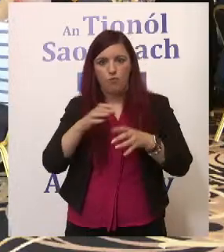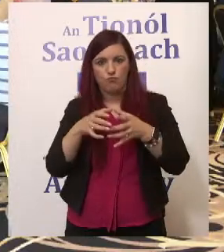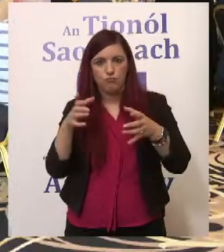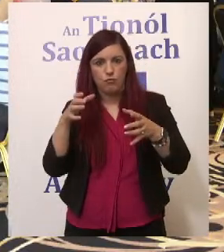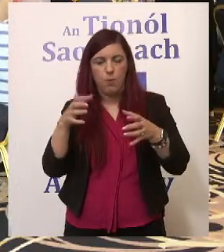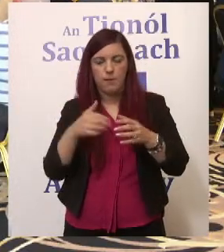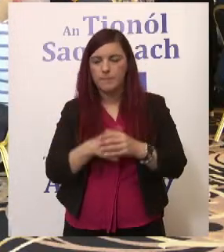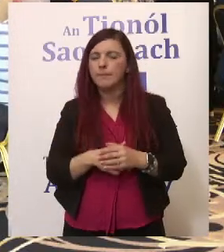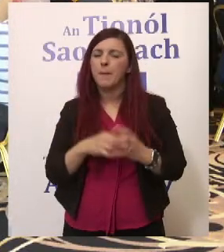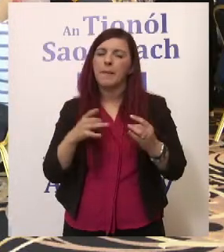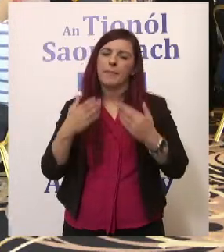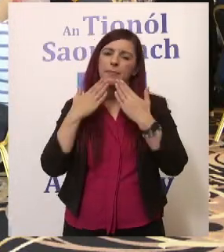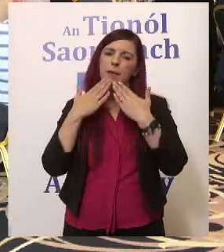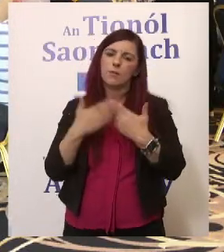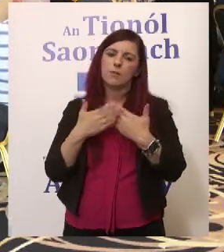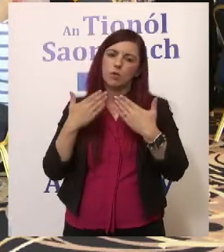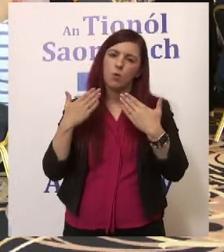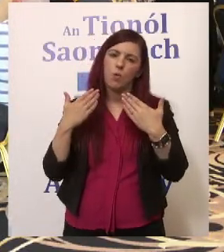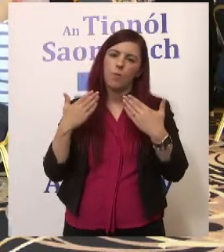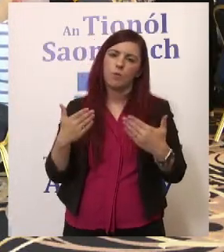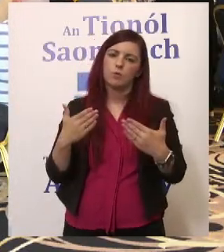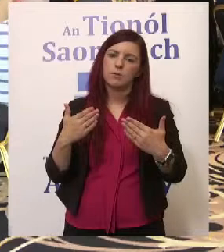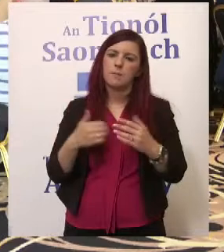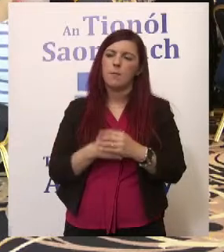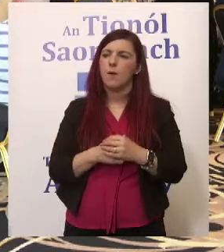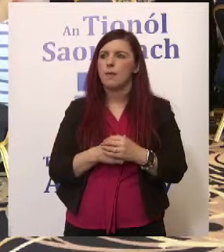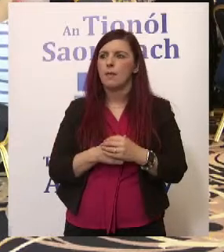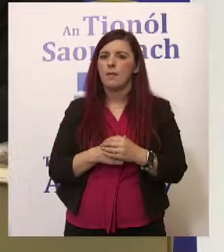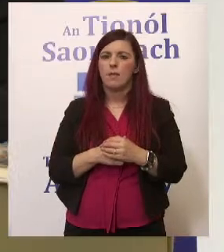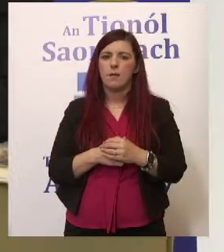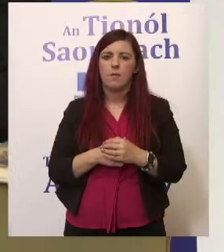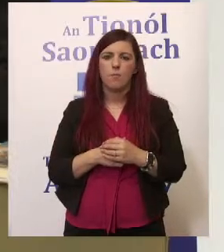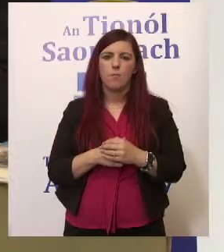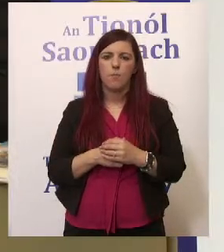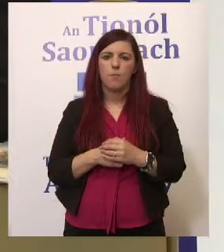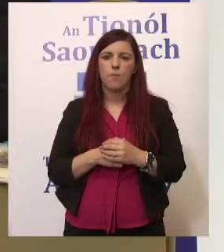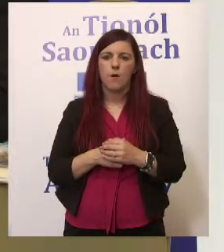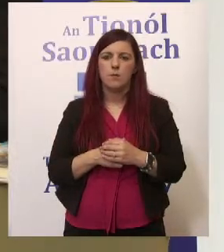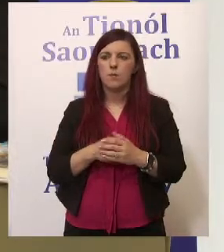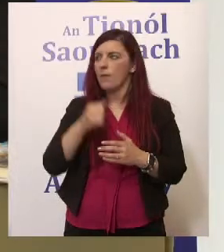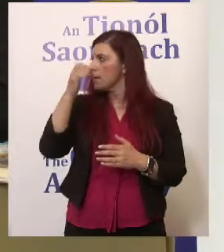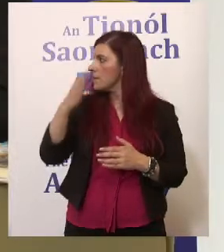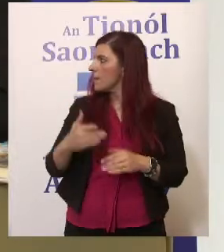Thank you so much, for Table 5, for that question and for the answers. What we have on the slide there on the